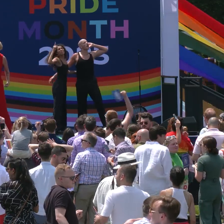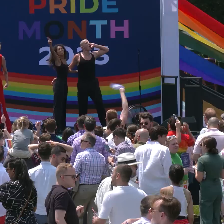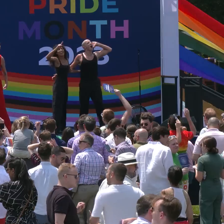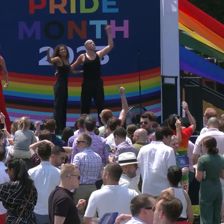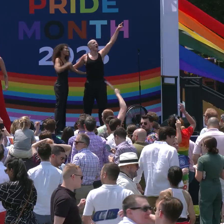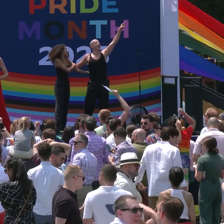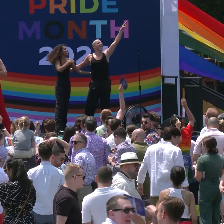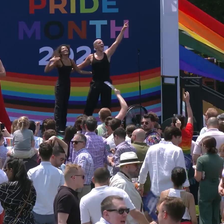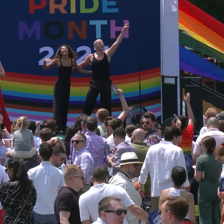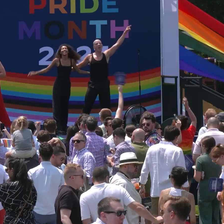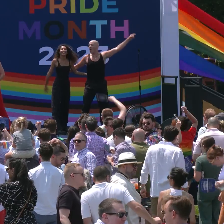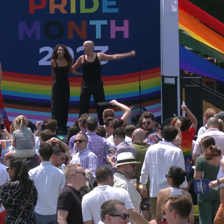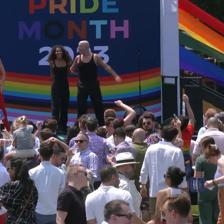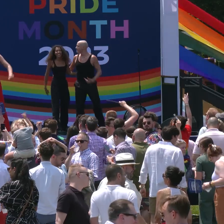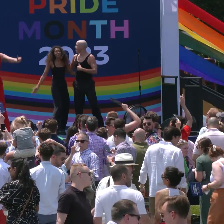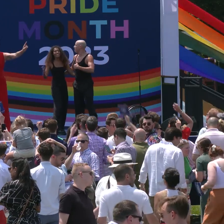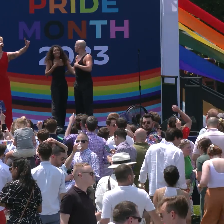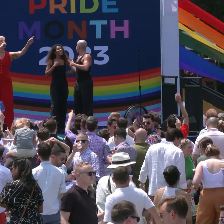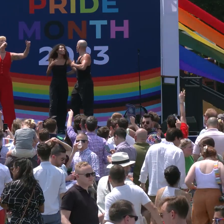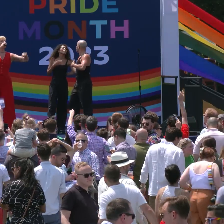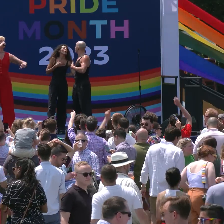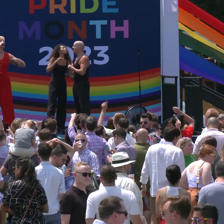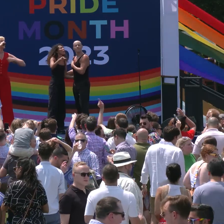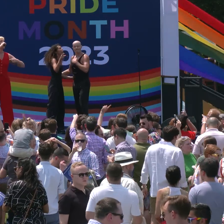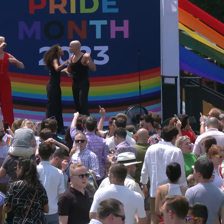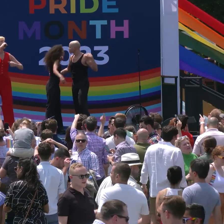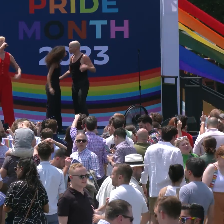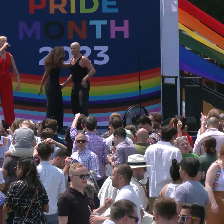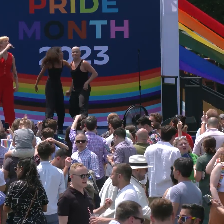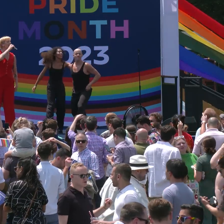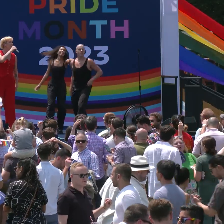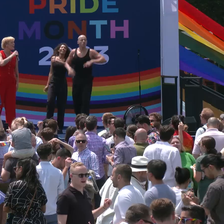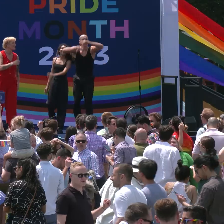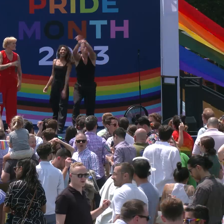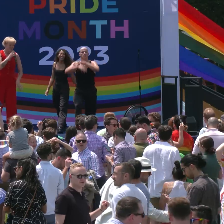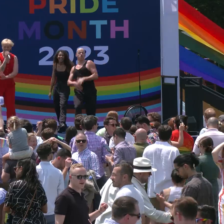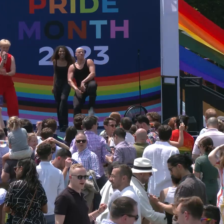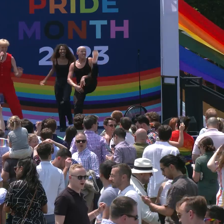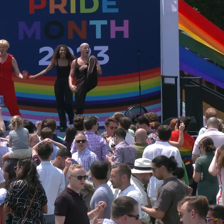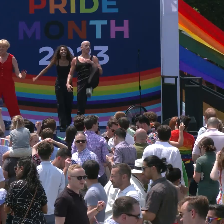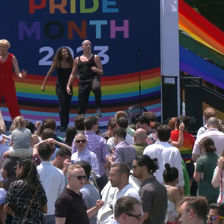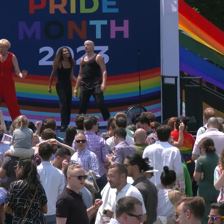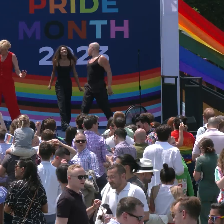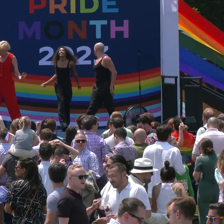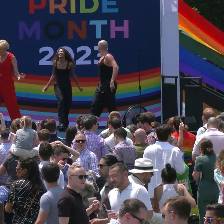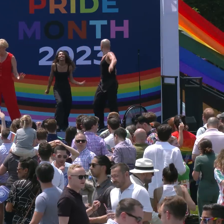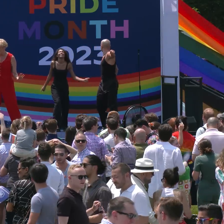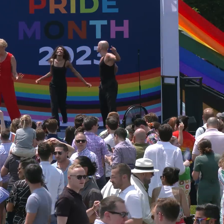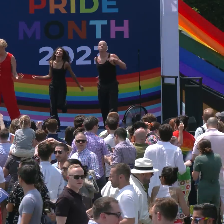You can blow out my candle, but you'll never put out my fire. So don't stop.